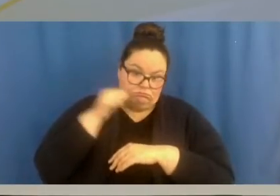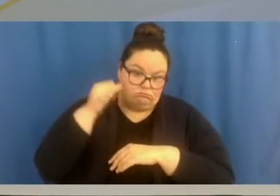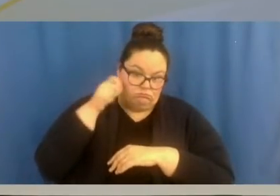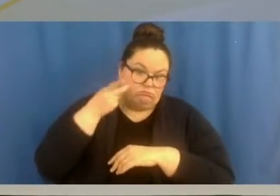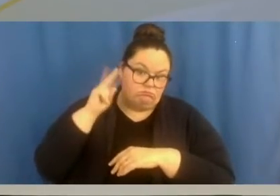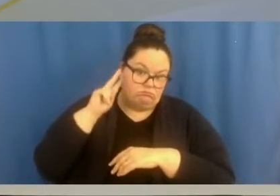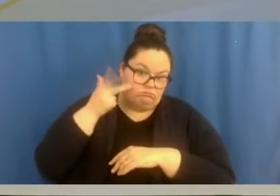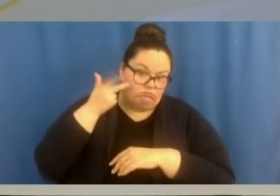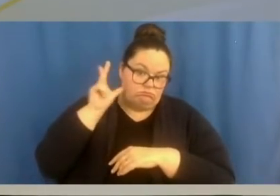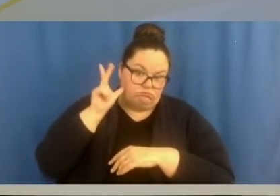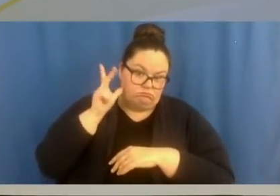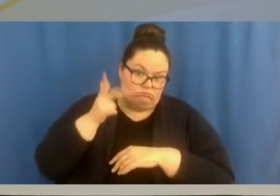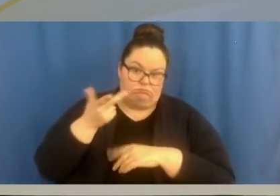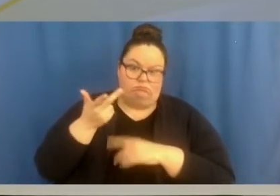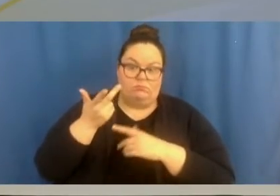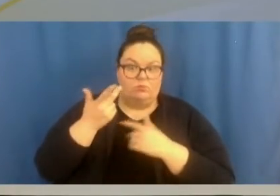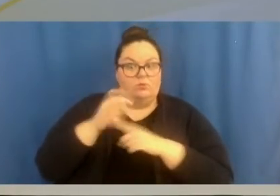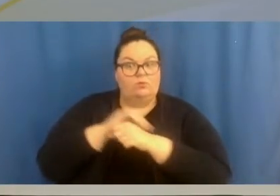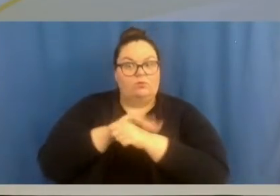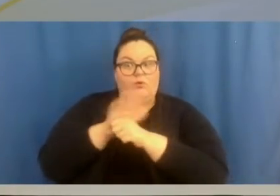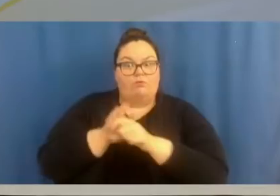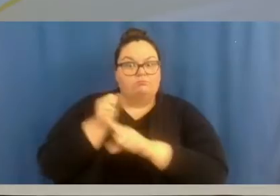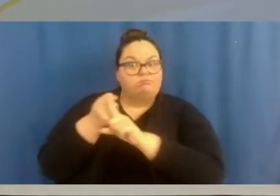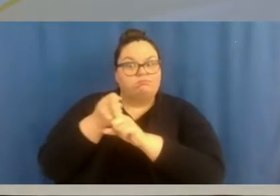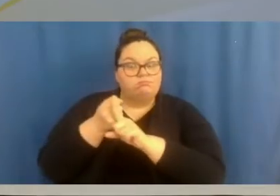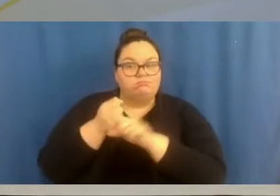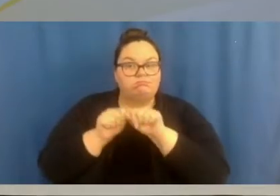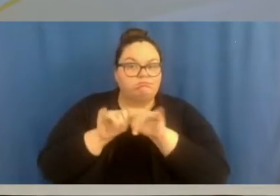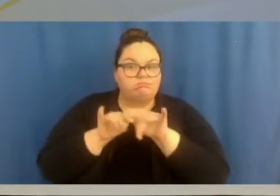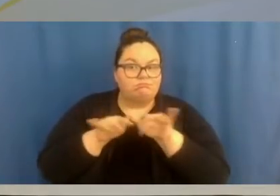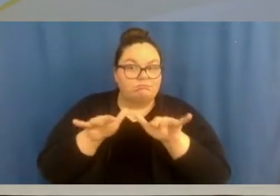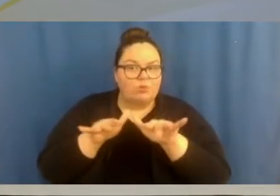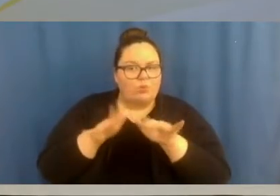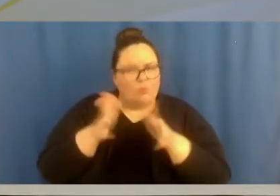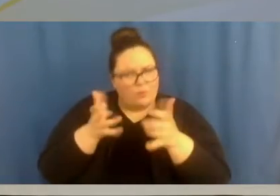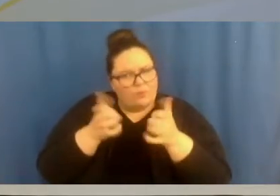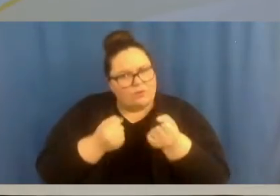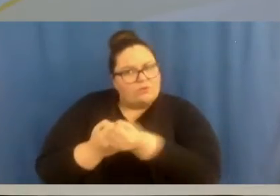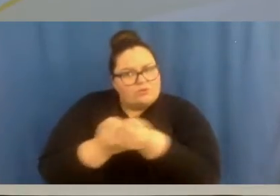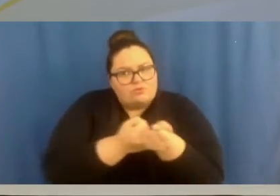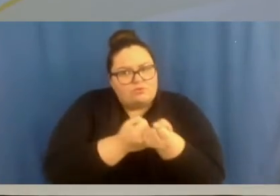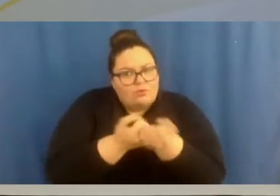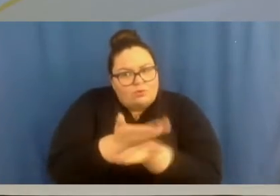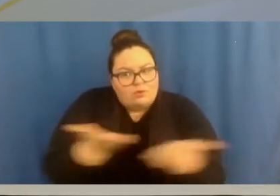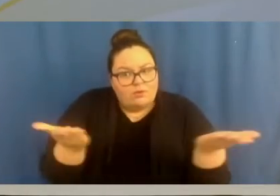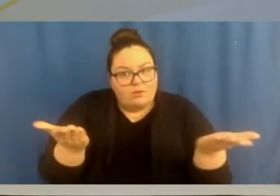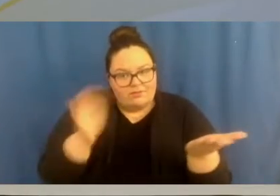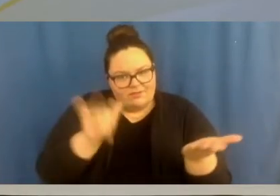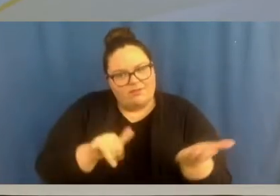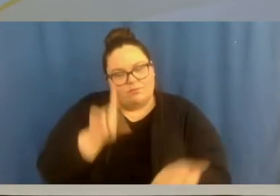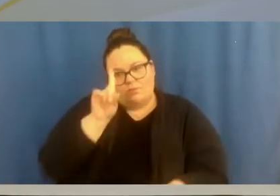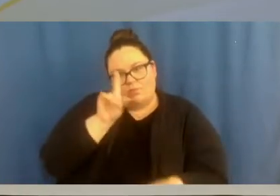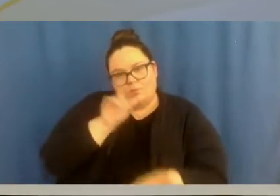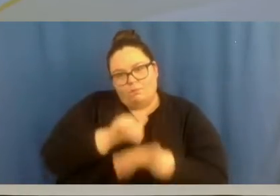current COVID situation, we wanted to be there to support Islanders, and this is what this $1 million fund is for.